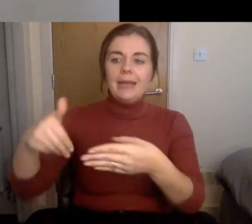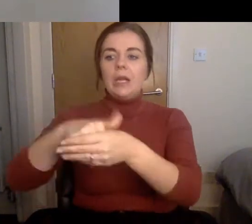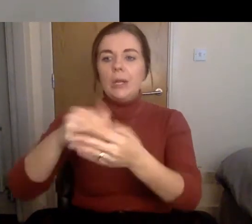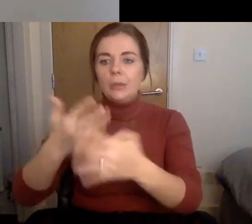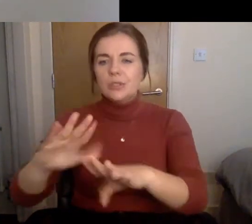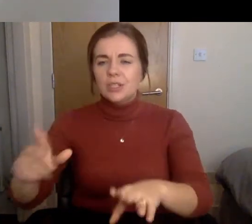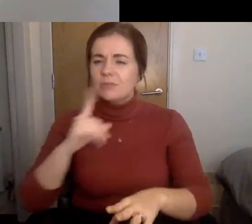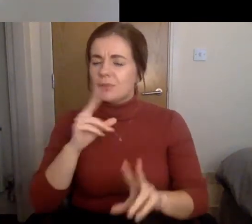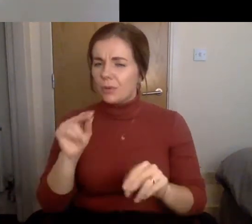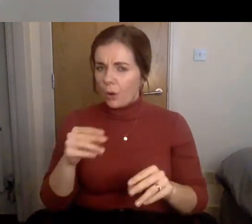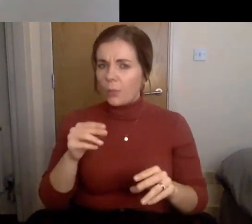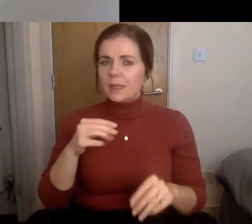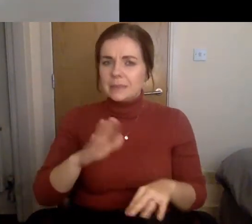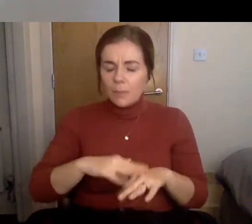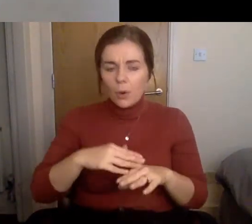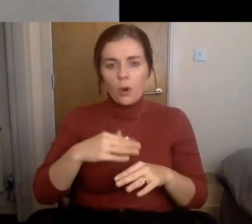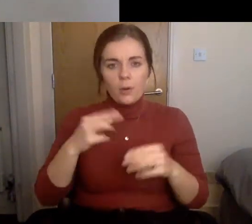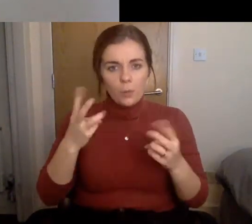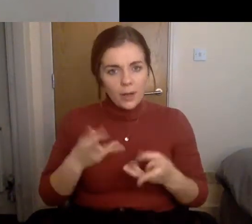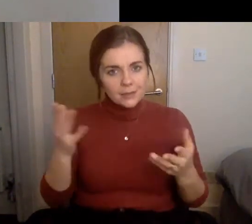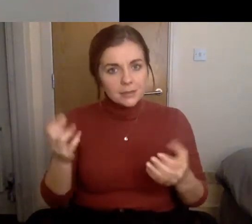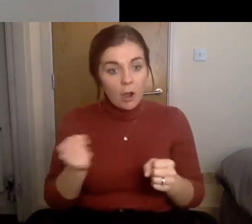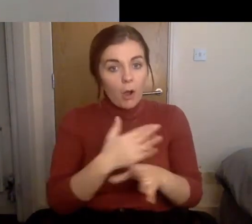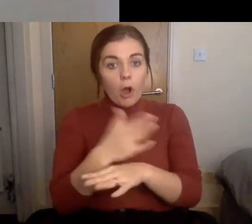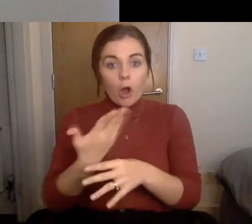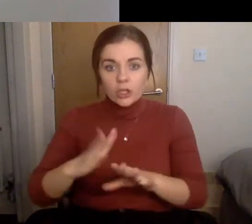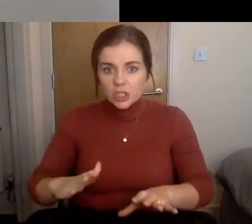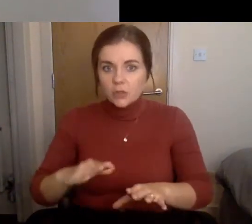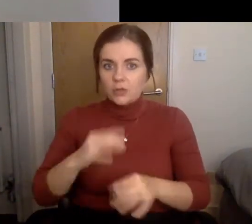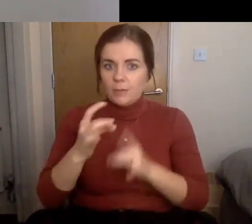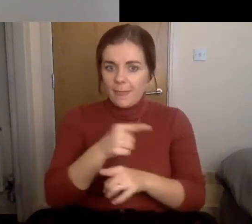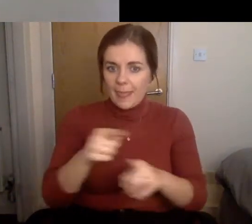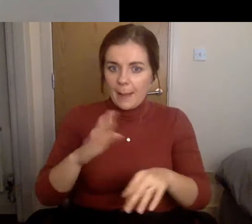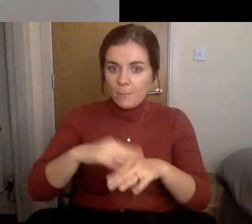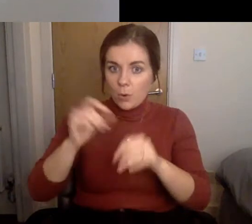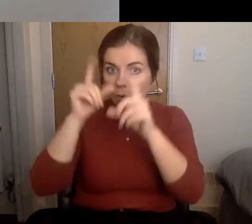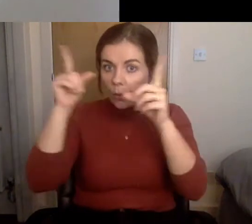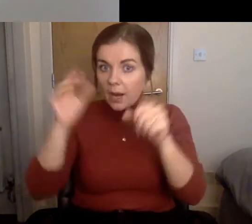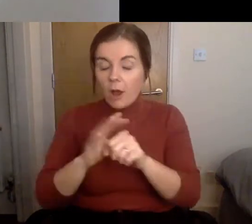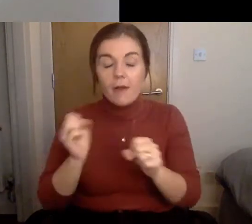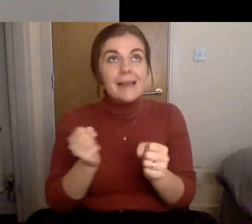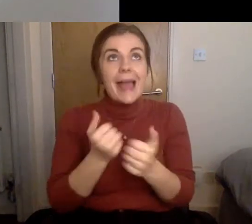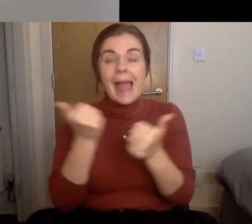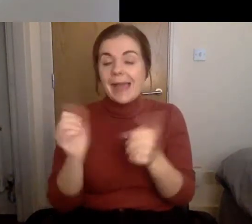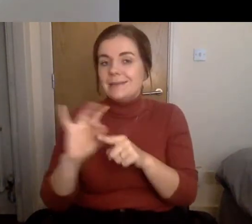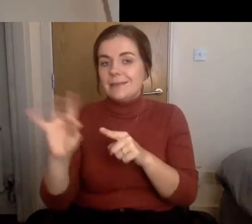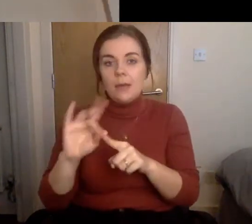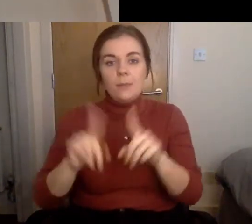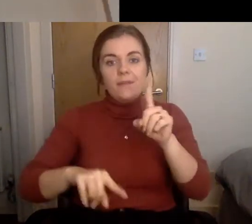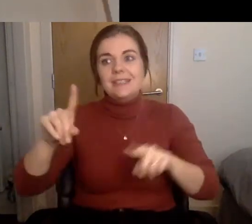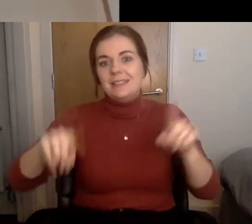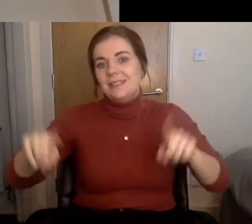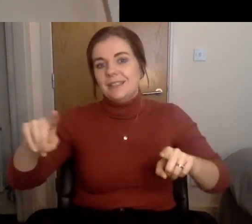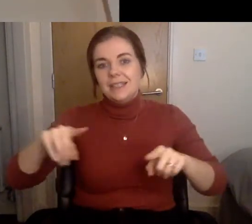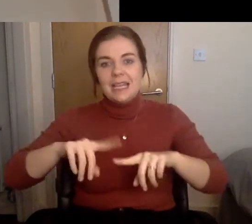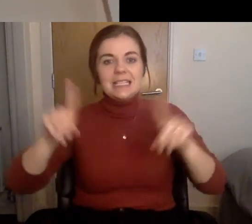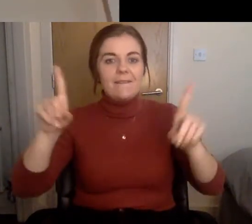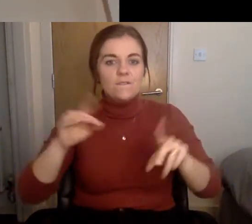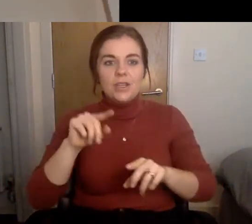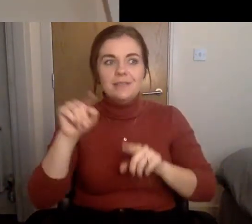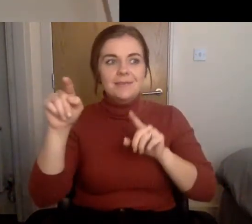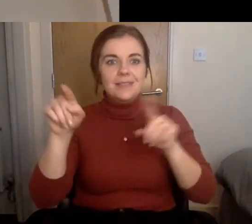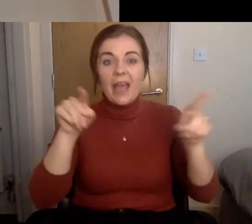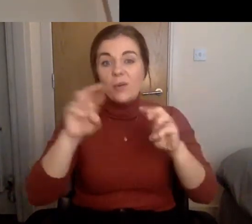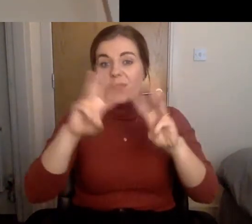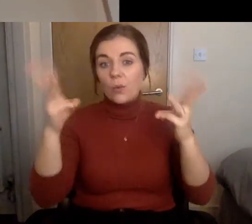of heightening awareness for all of our kids about all the difference that's out there. Yeah, and I think that's really